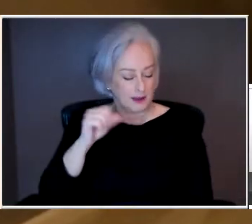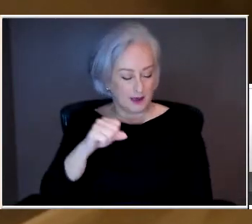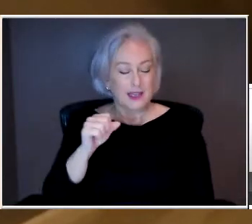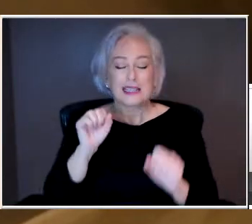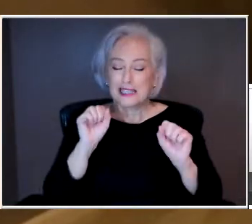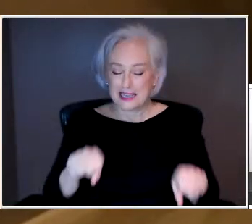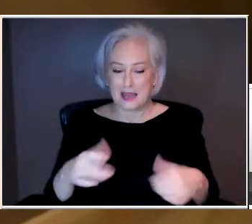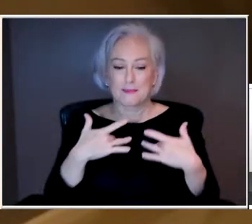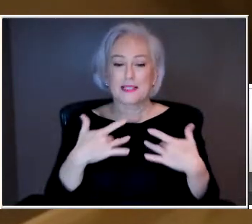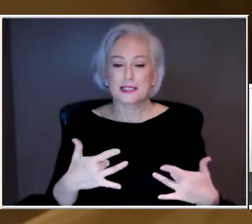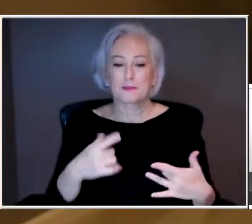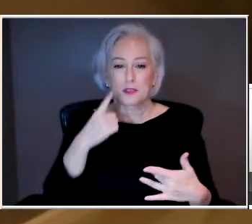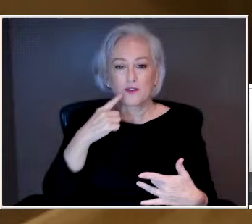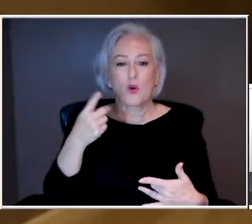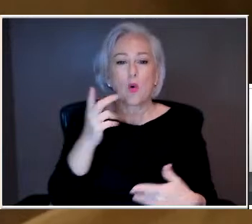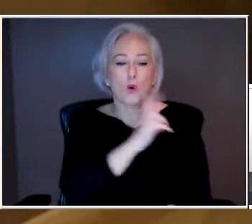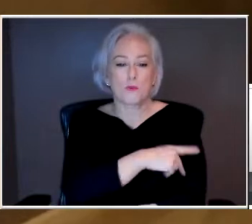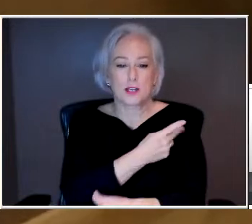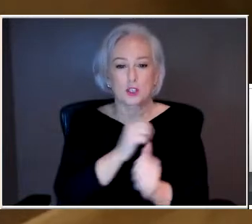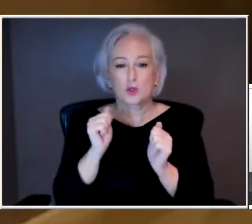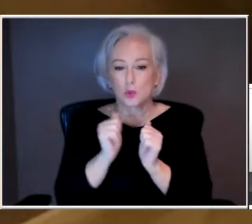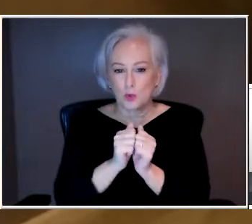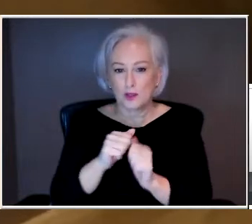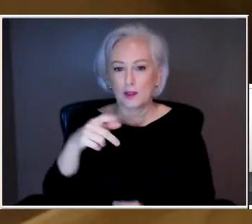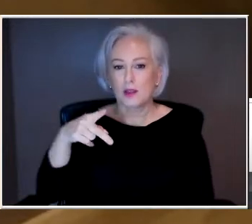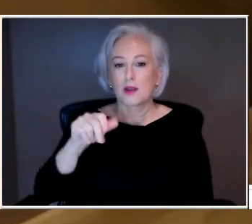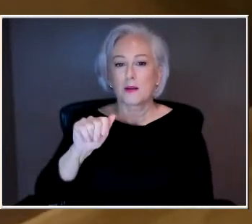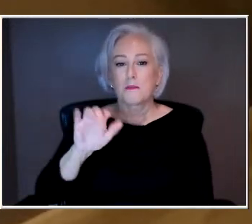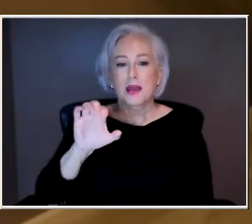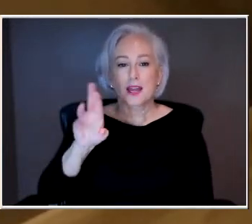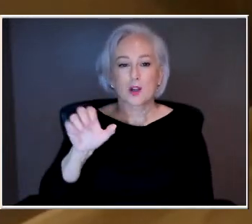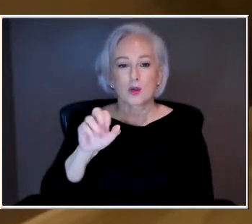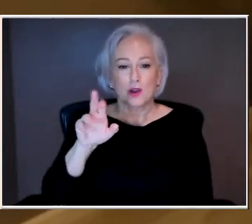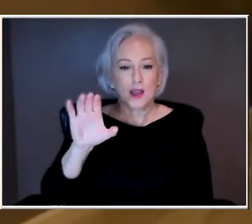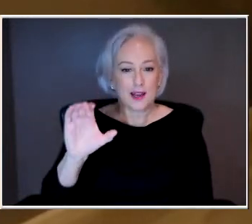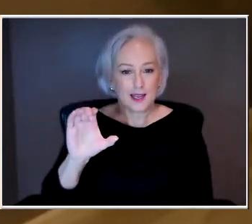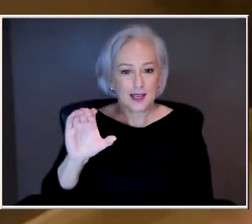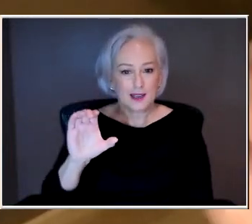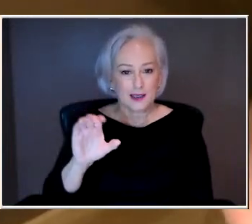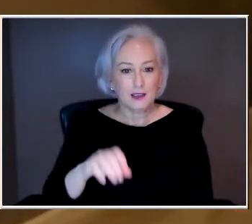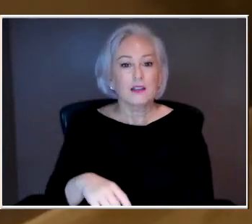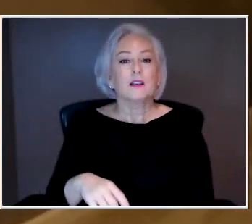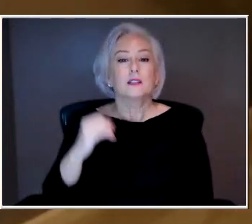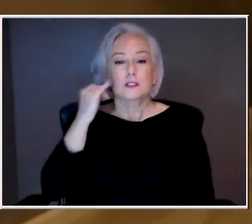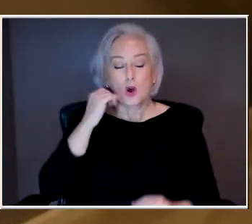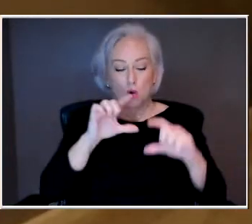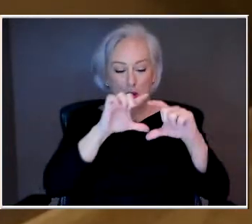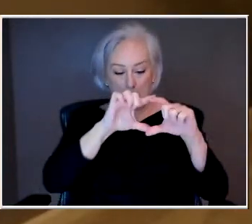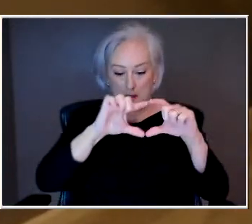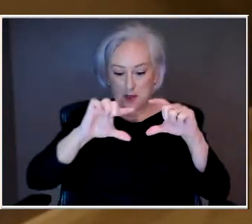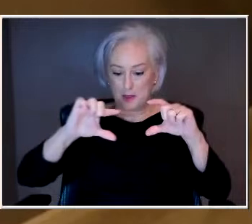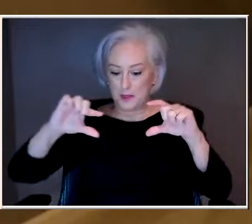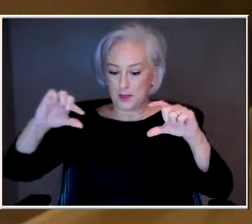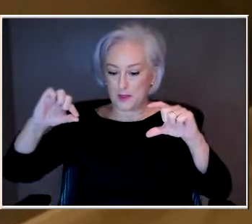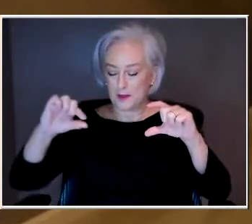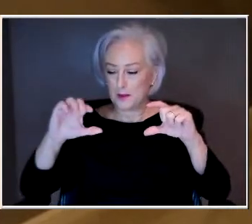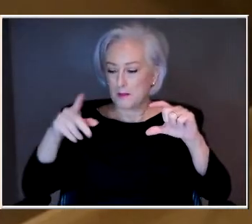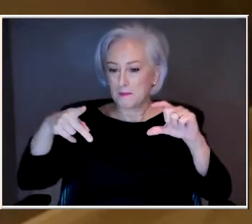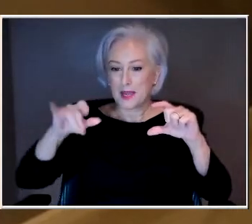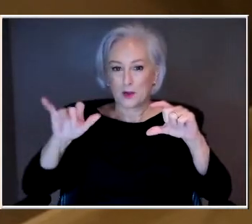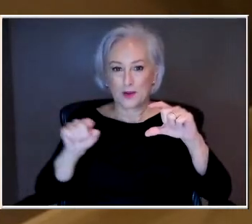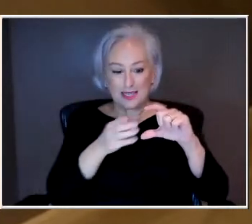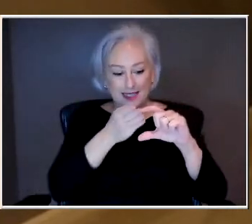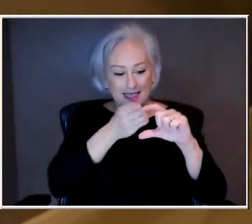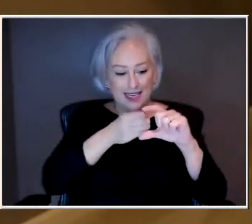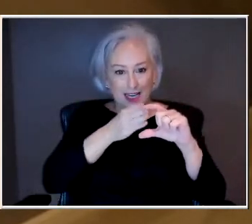with pancreatic cancer, depending on where it's located. So if it's in the head of the pancreas, that's when it can kind of block the bile duct and can